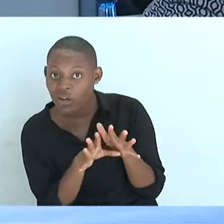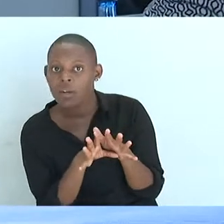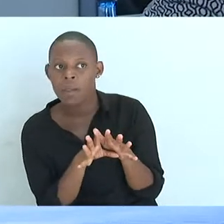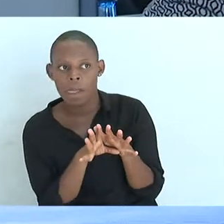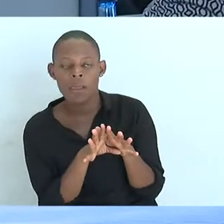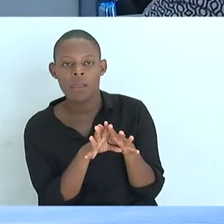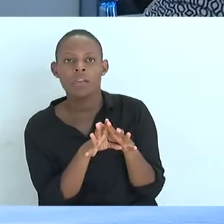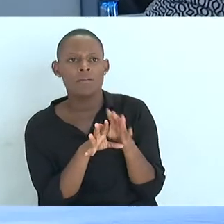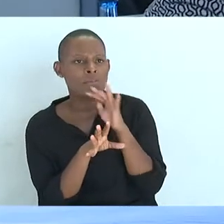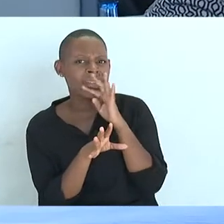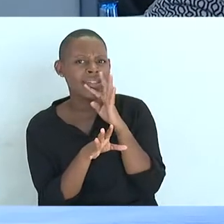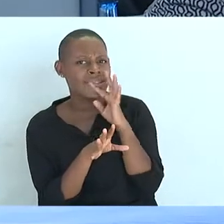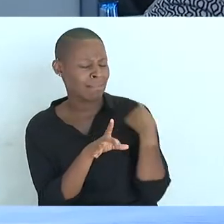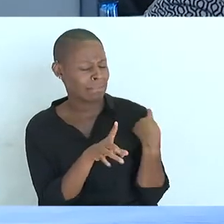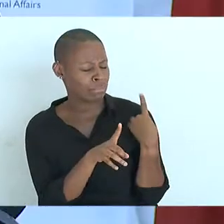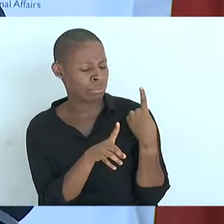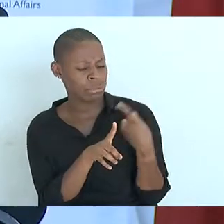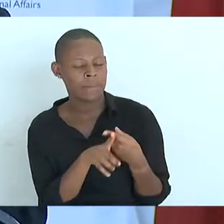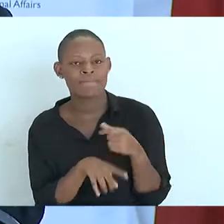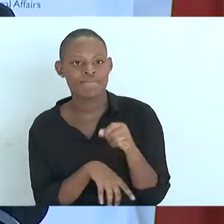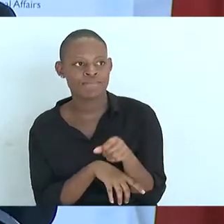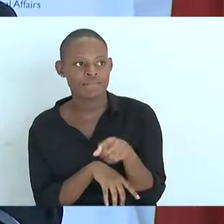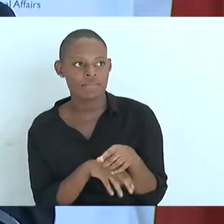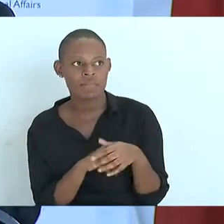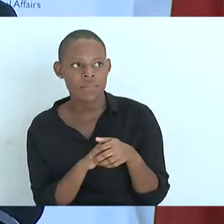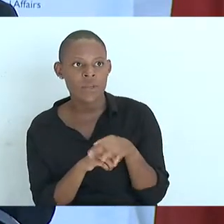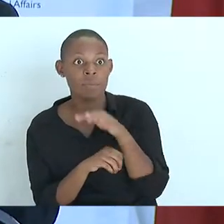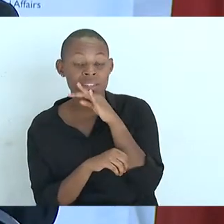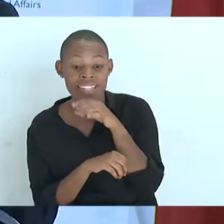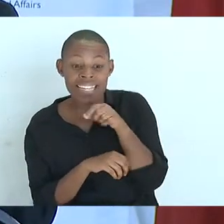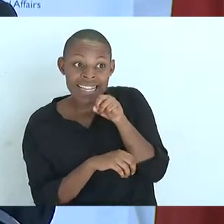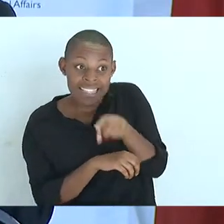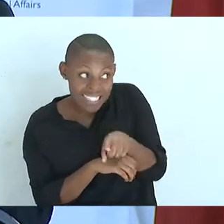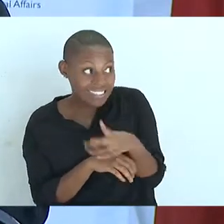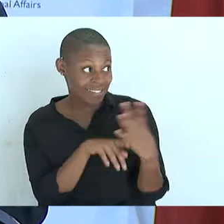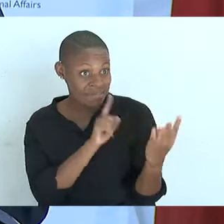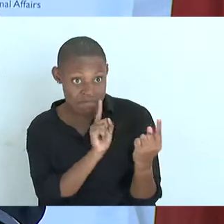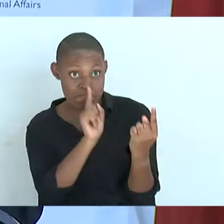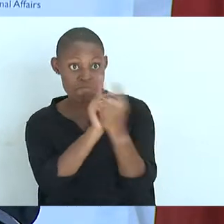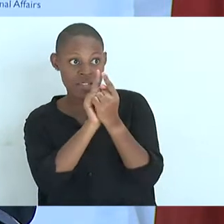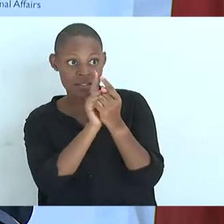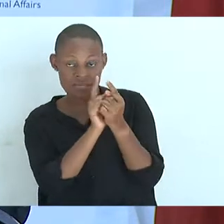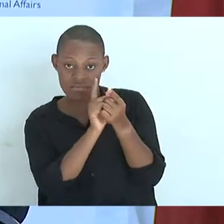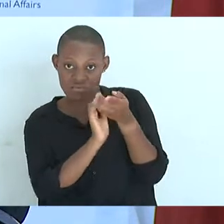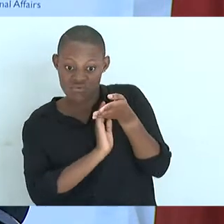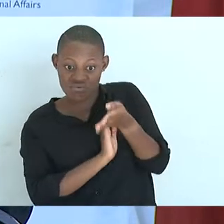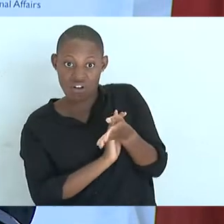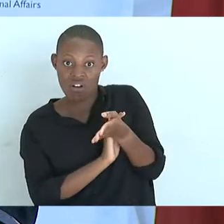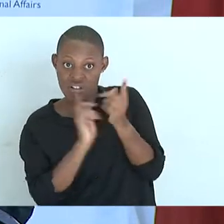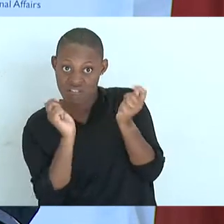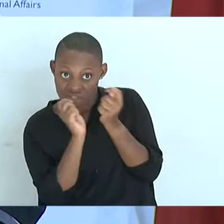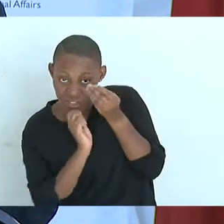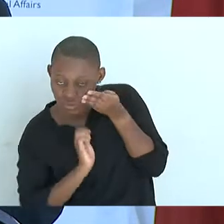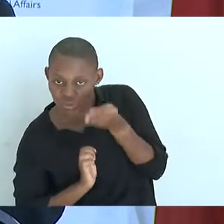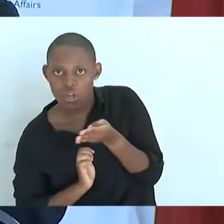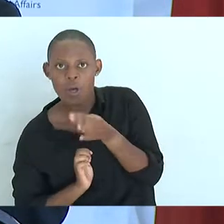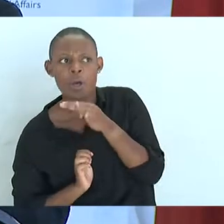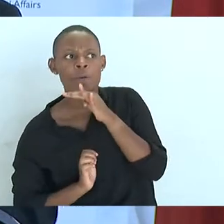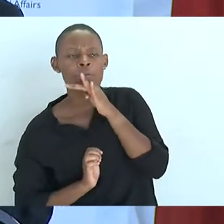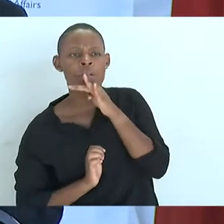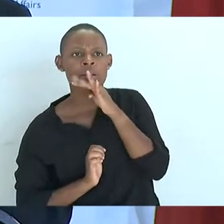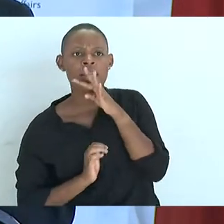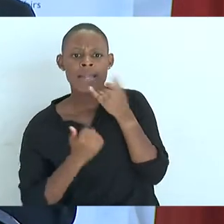conversation. This is a symbol of us recovering from COVID-19. This is a symbol of